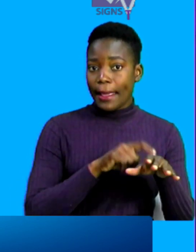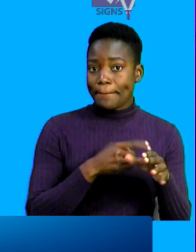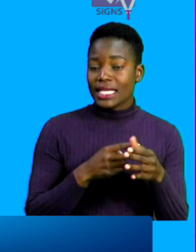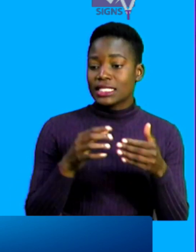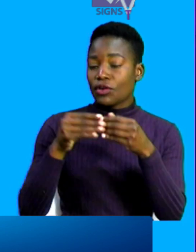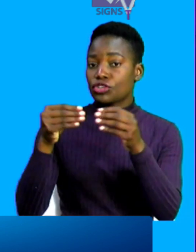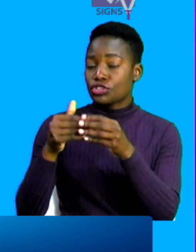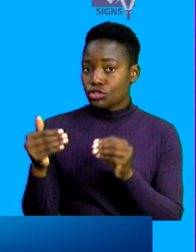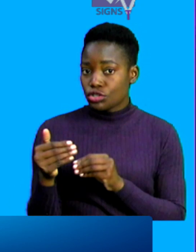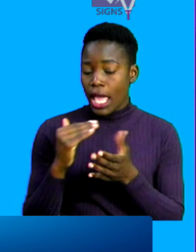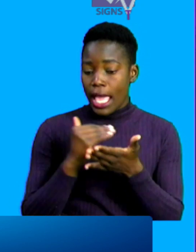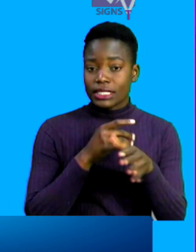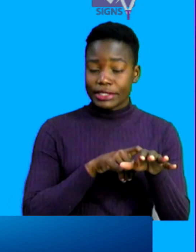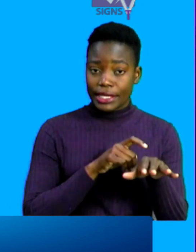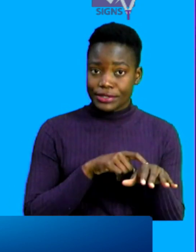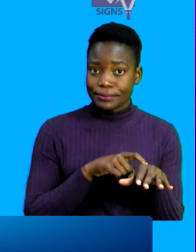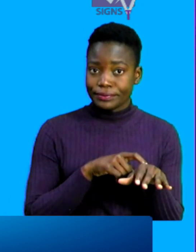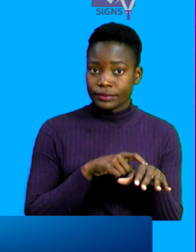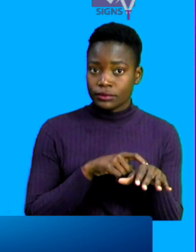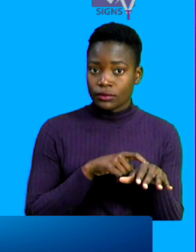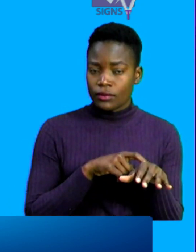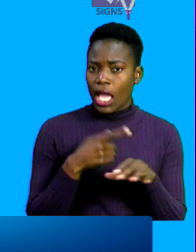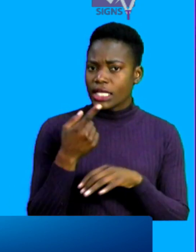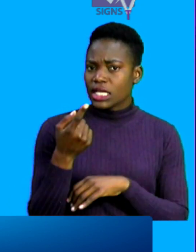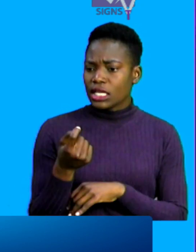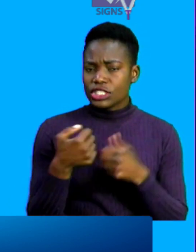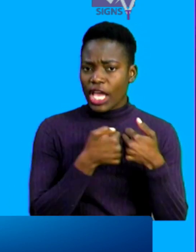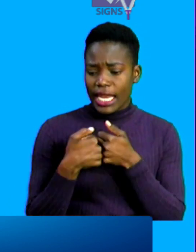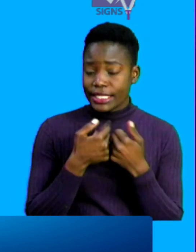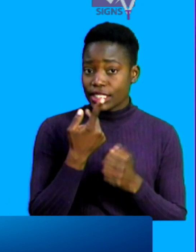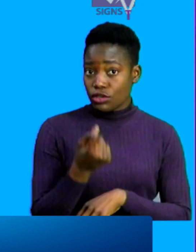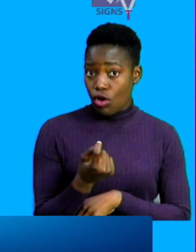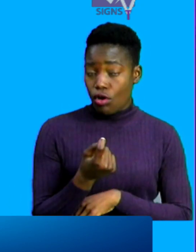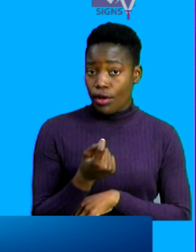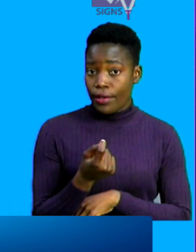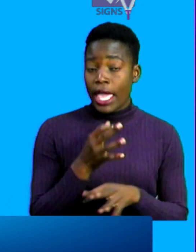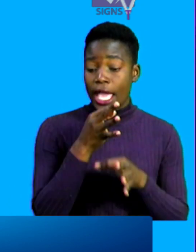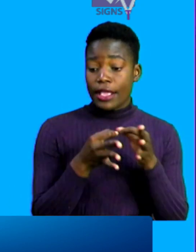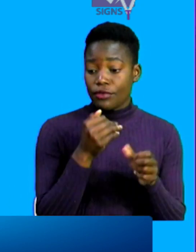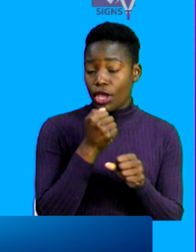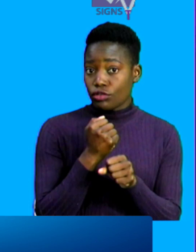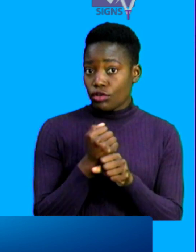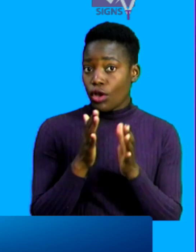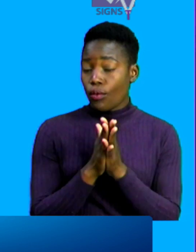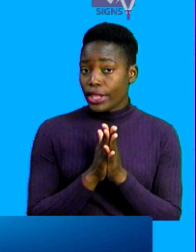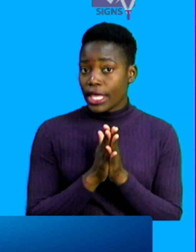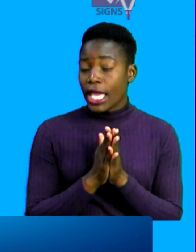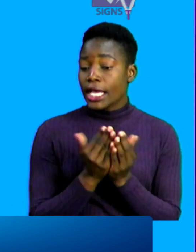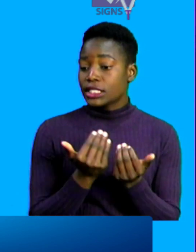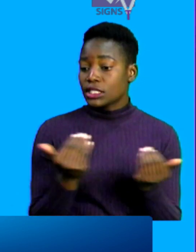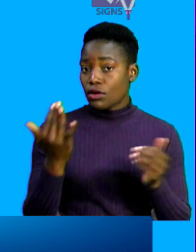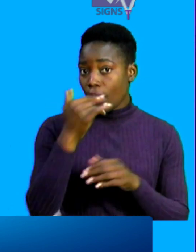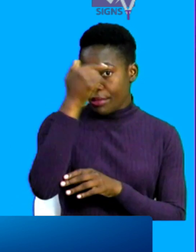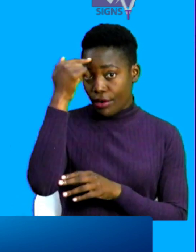reconstitution. So sometimes it's a little bit of a challenge, especially if you're dealing with very young children, because